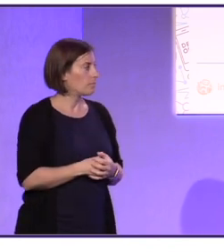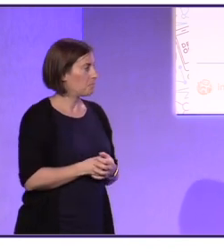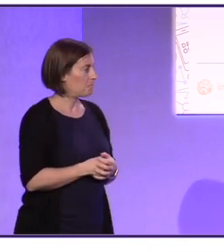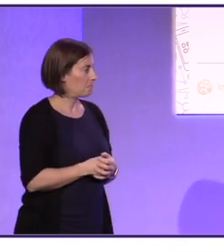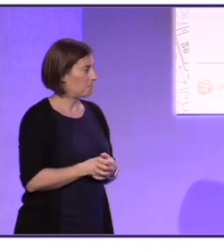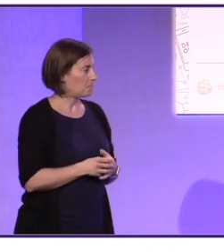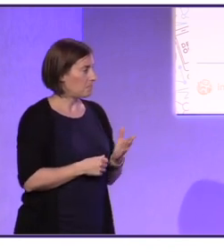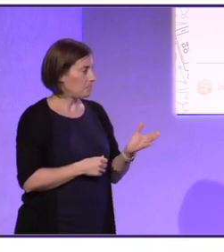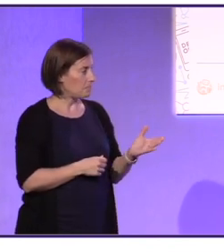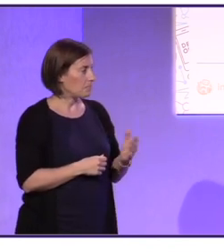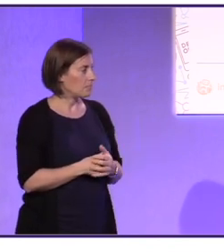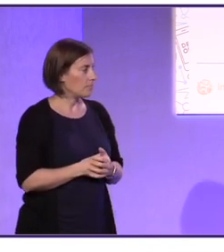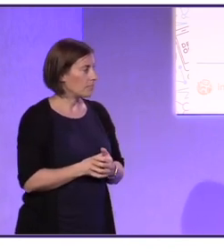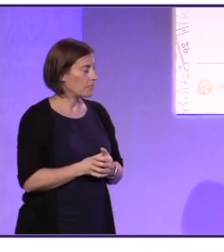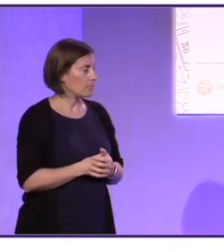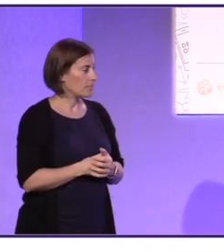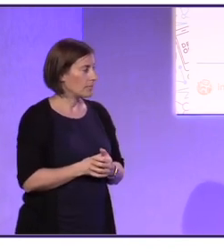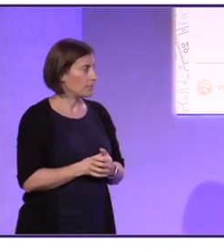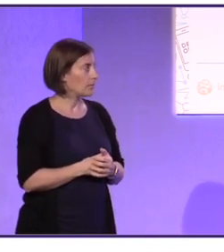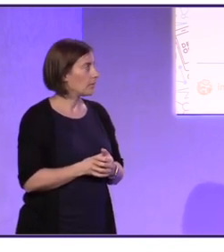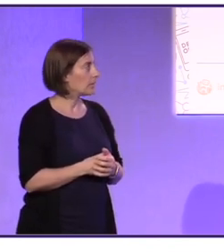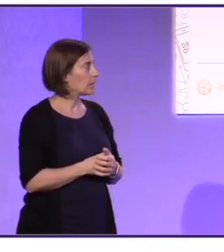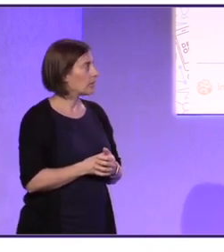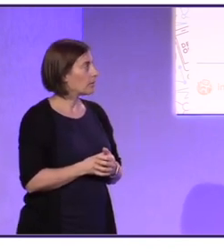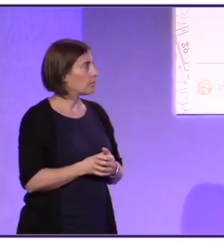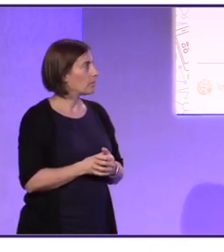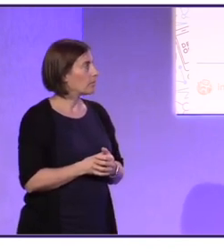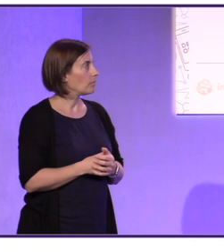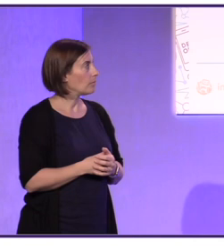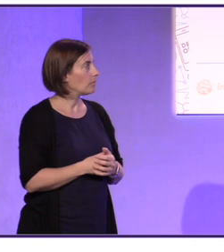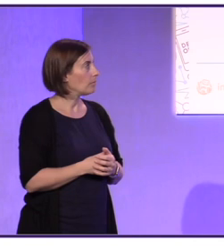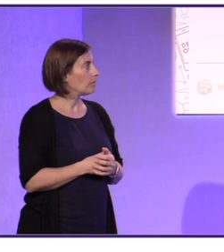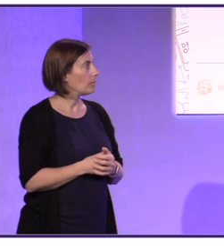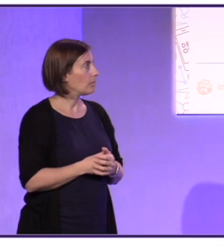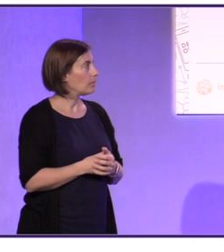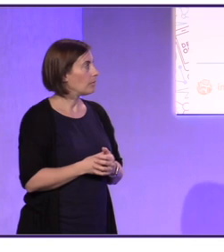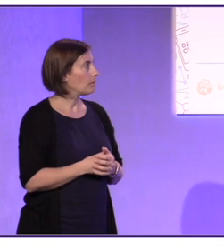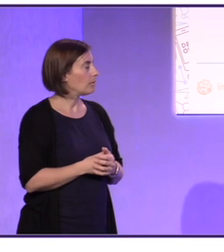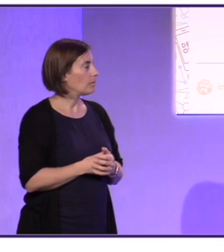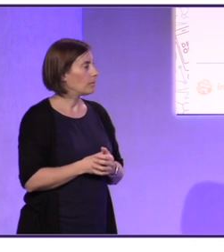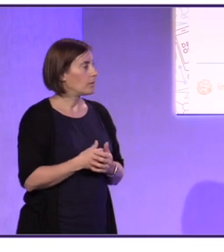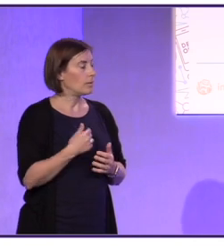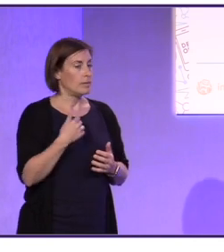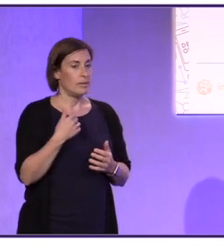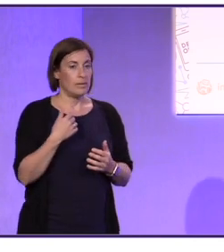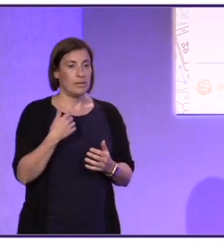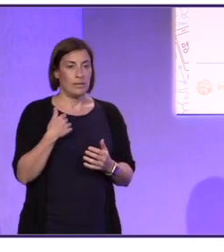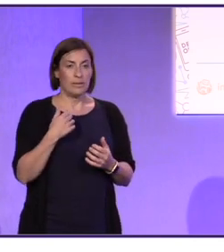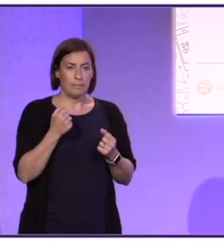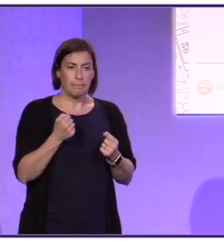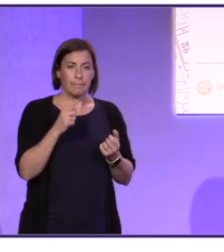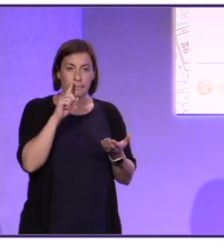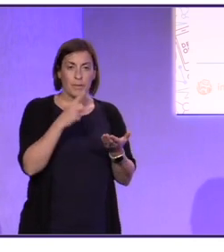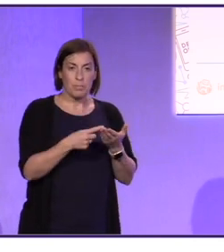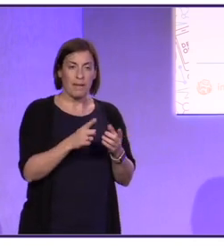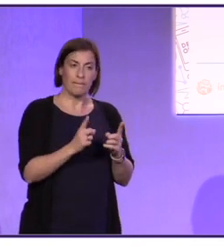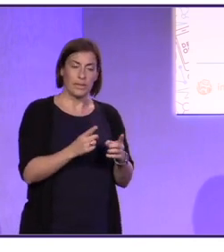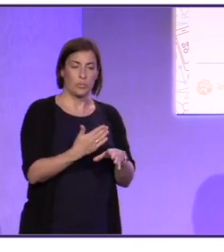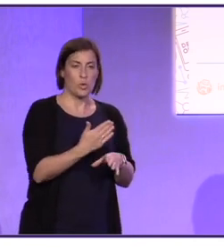Because we really believe how this works, and we have the patterns. We